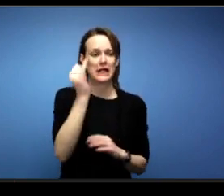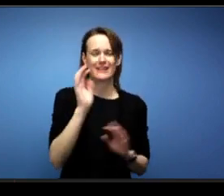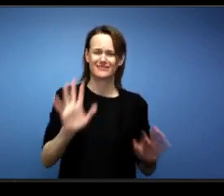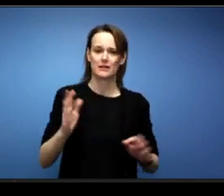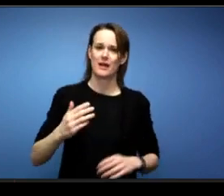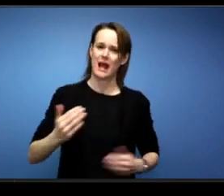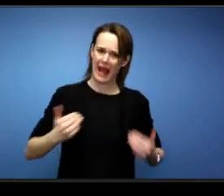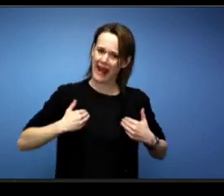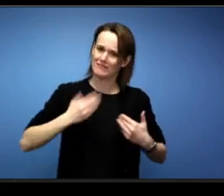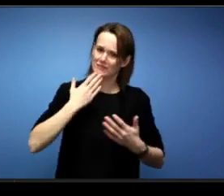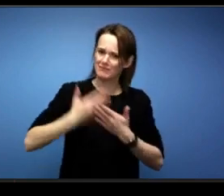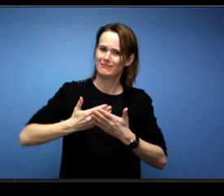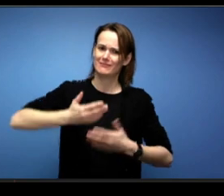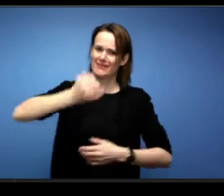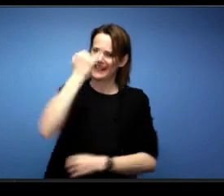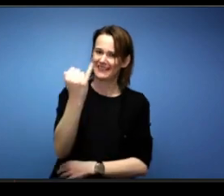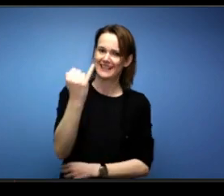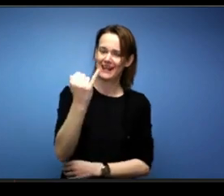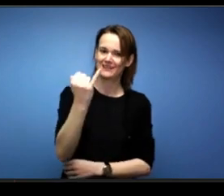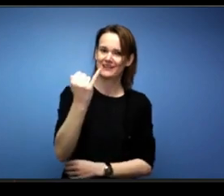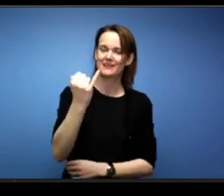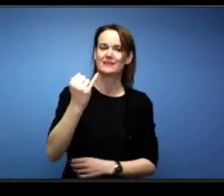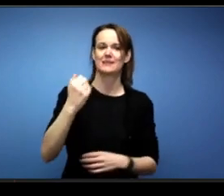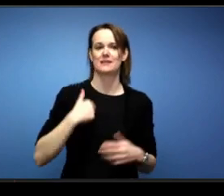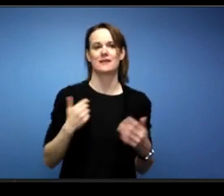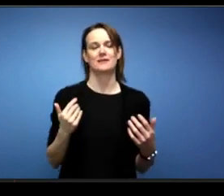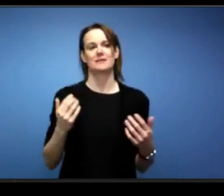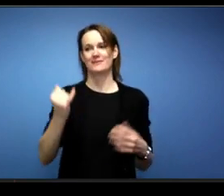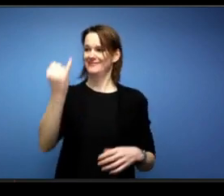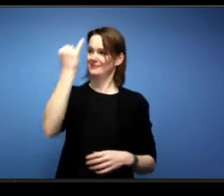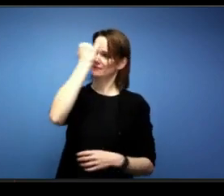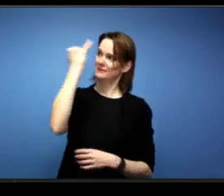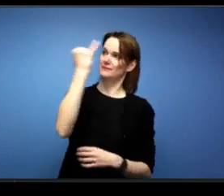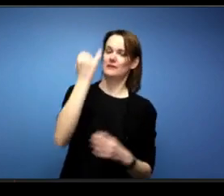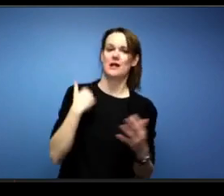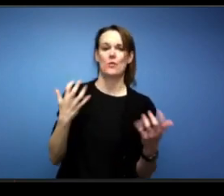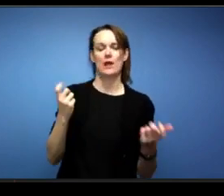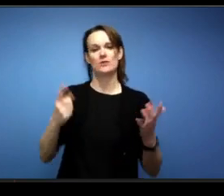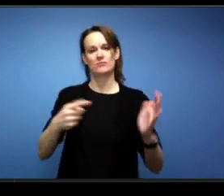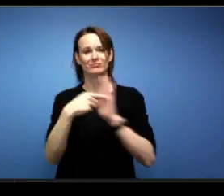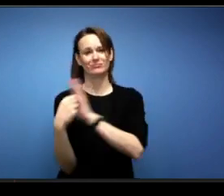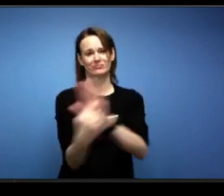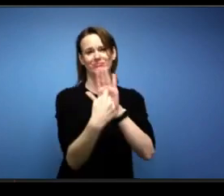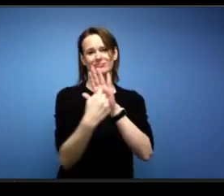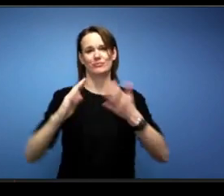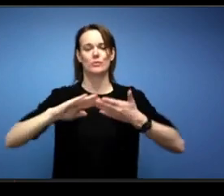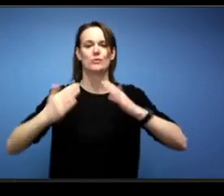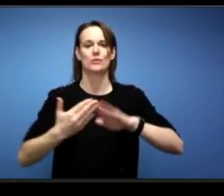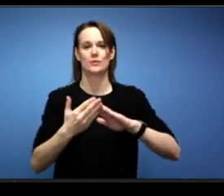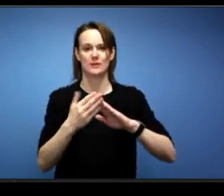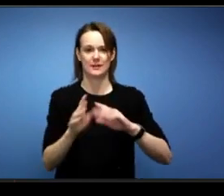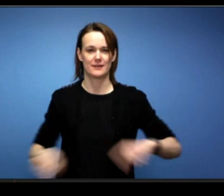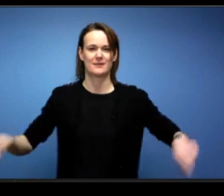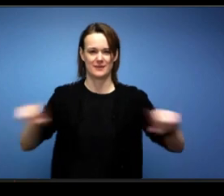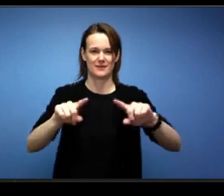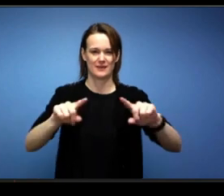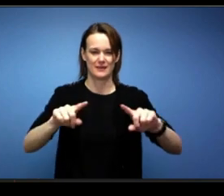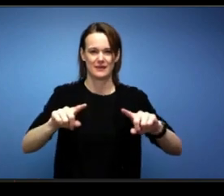And I really wanted to bring what my vision was to the communities to help